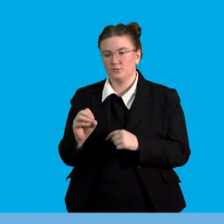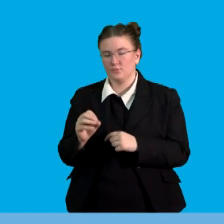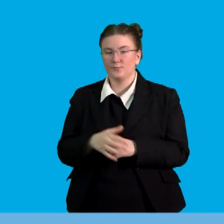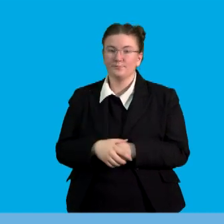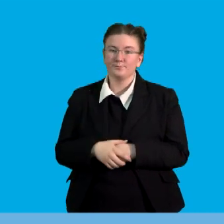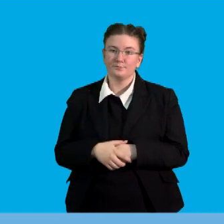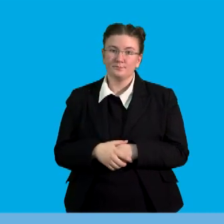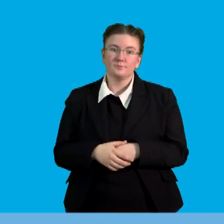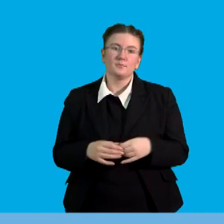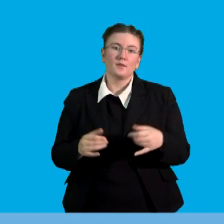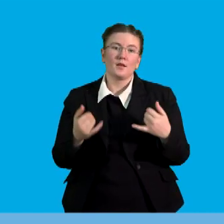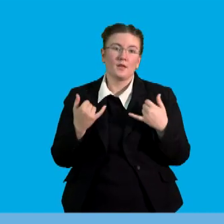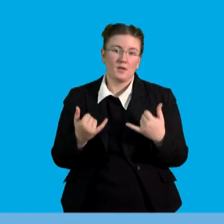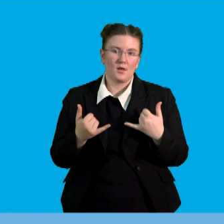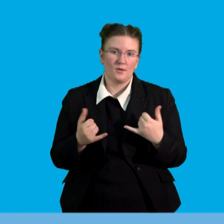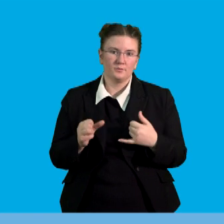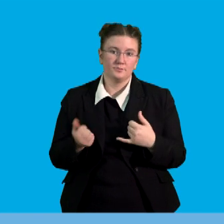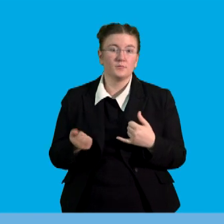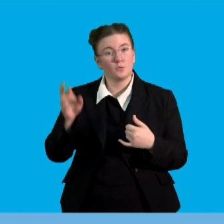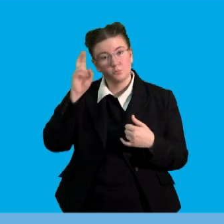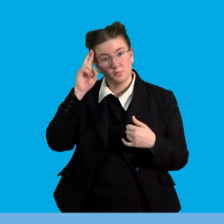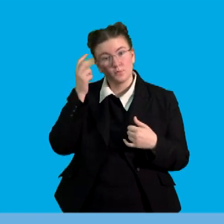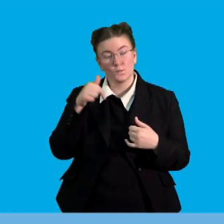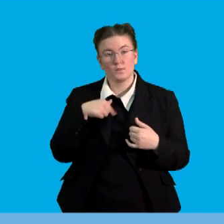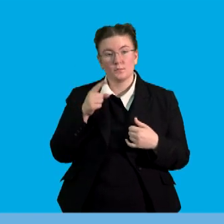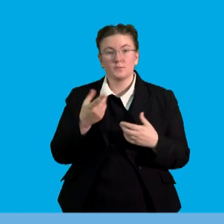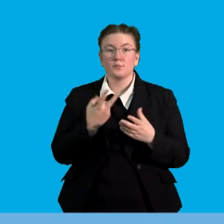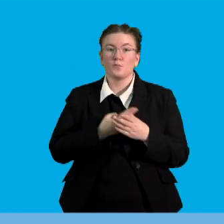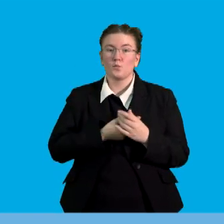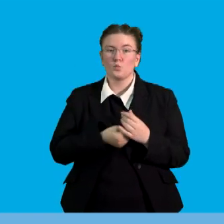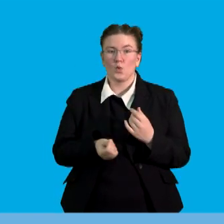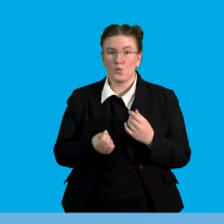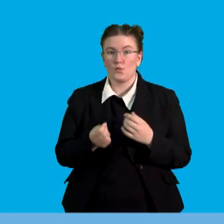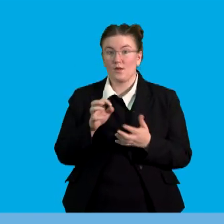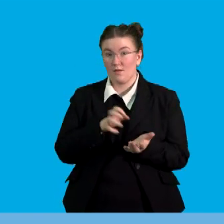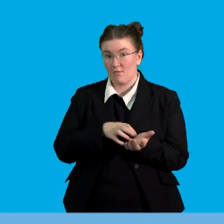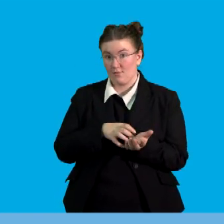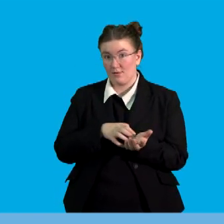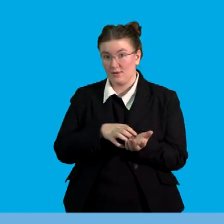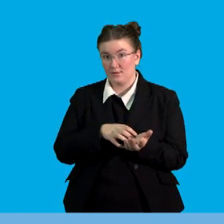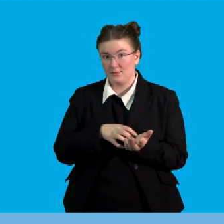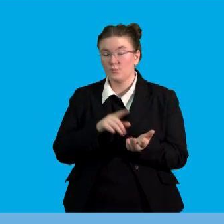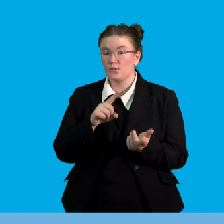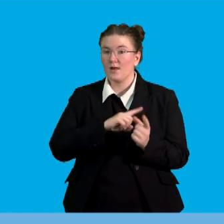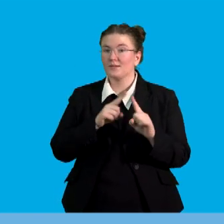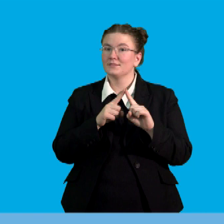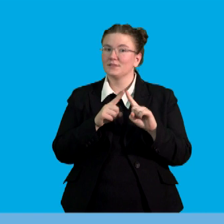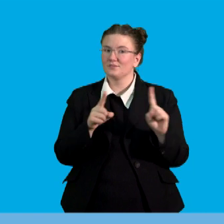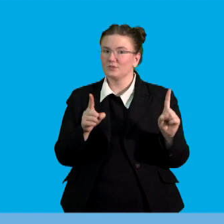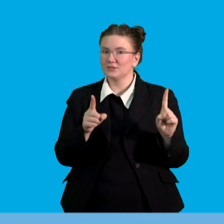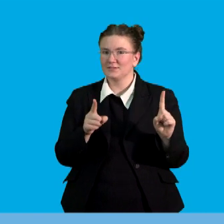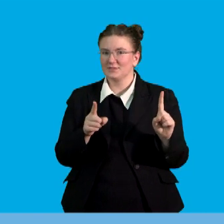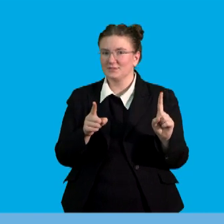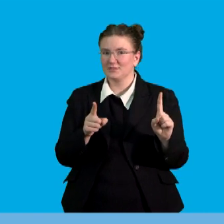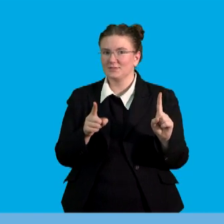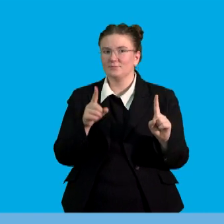150. So now, our next part, remember we are supposed to calculate both masses of these two substances. They are different,